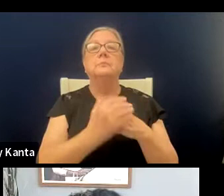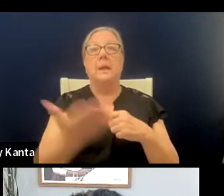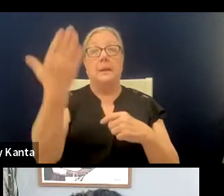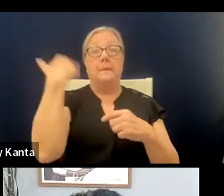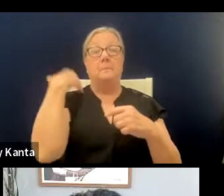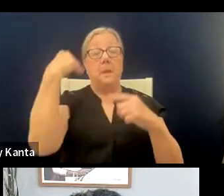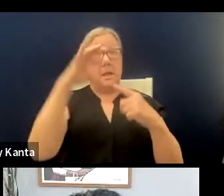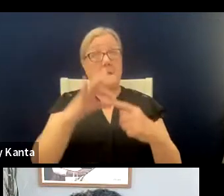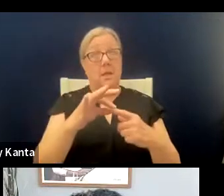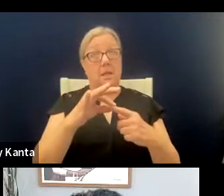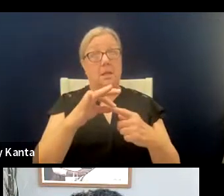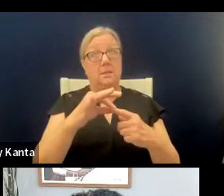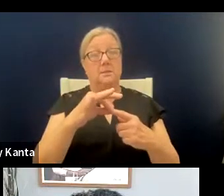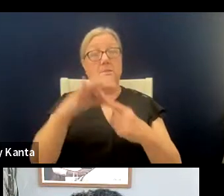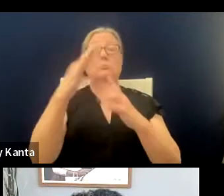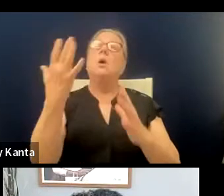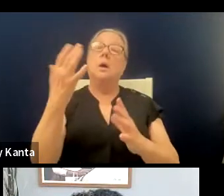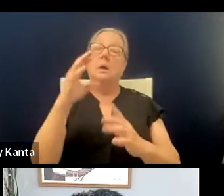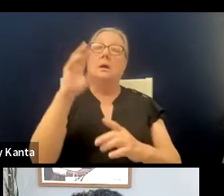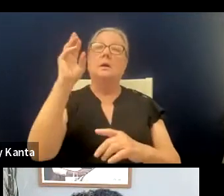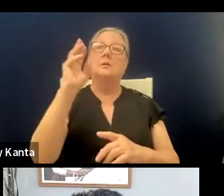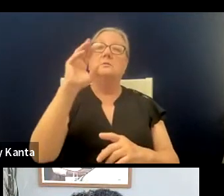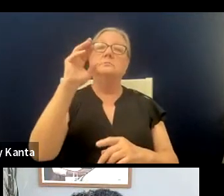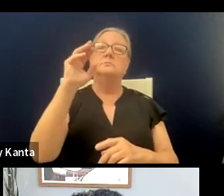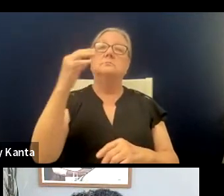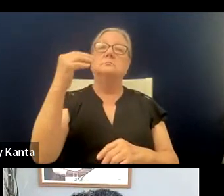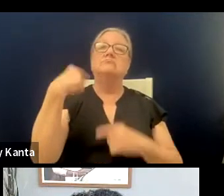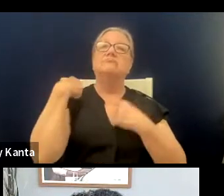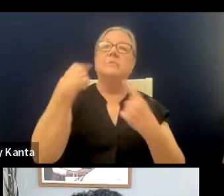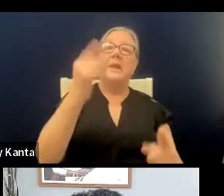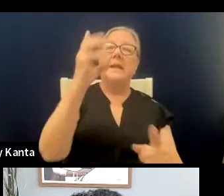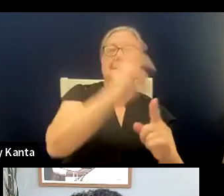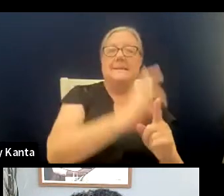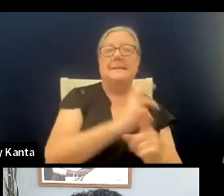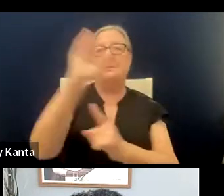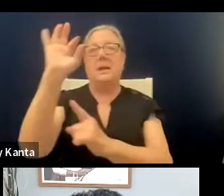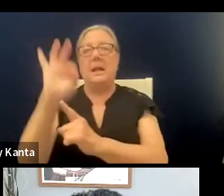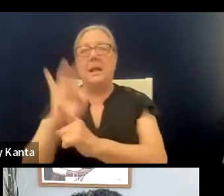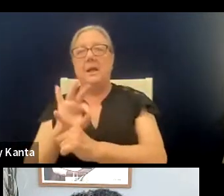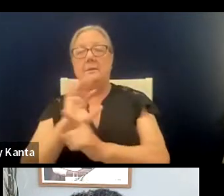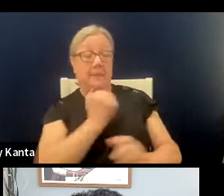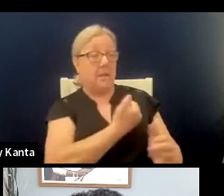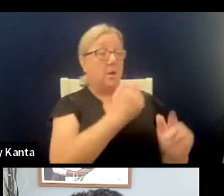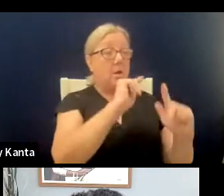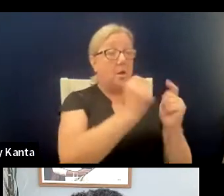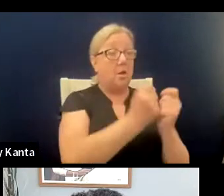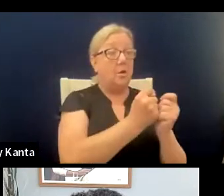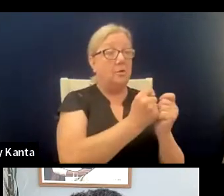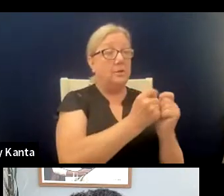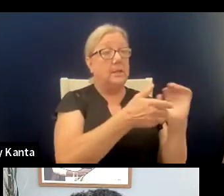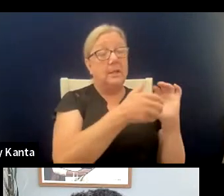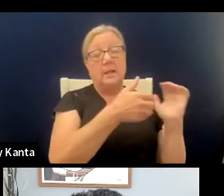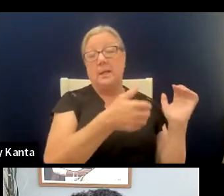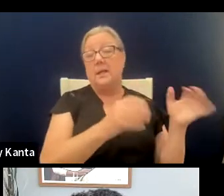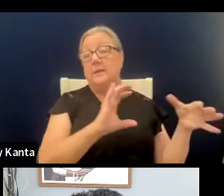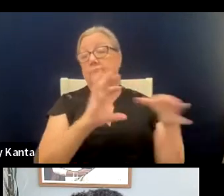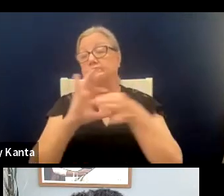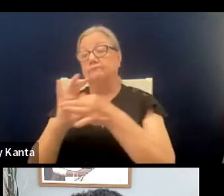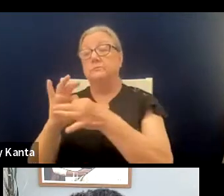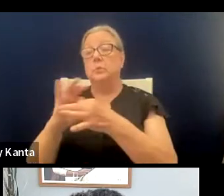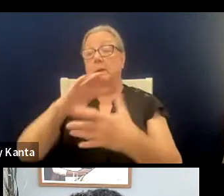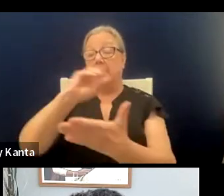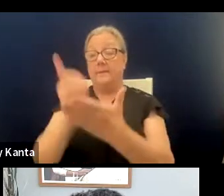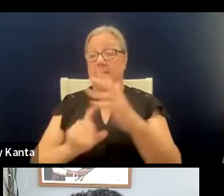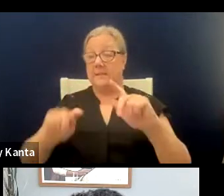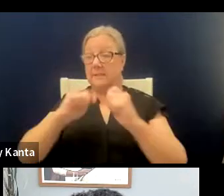6 months to, 6 to 9 months, I think our team and the design team have been coming together and